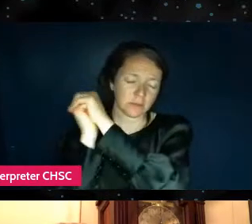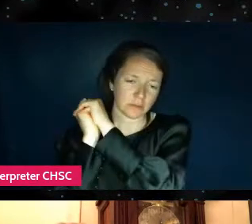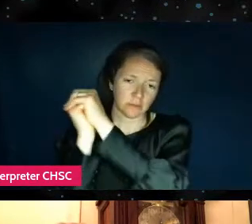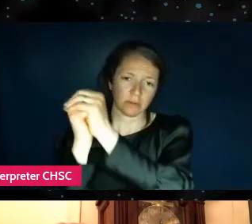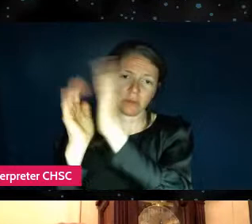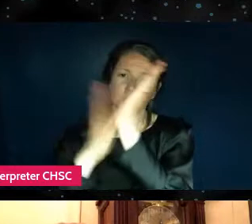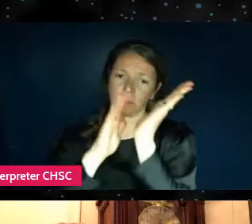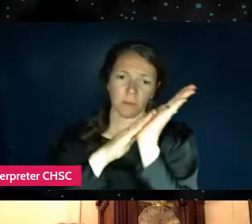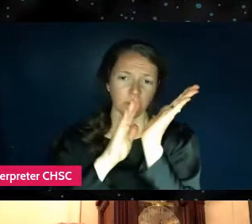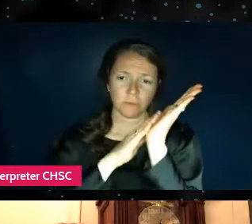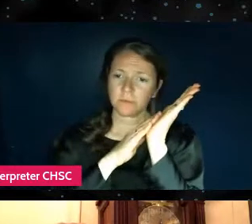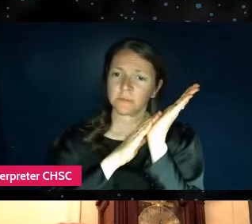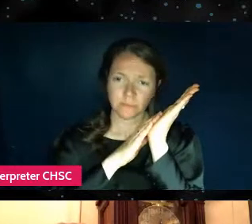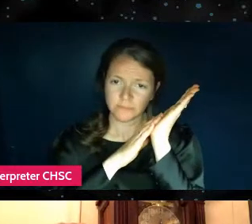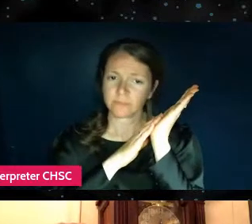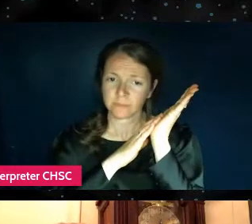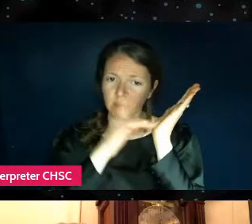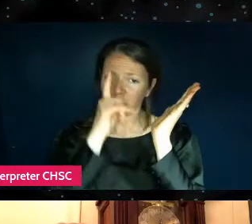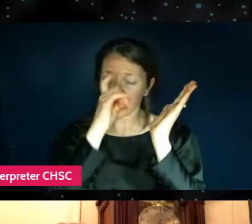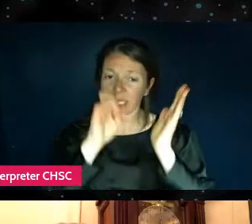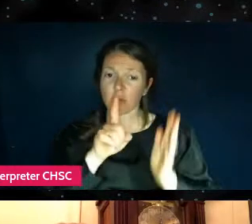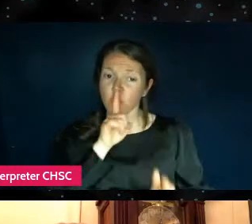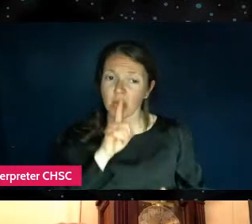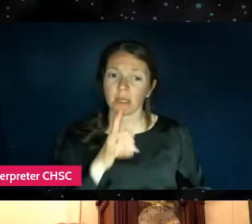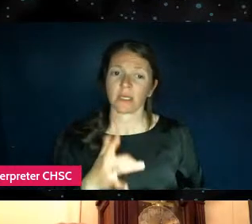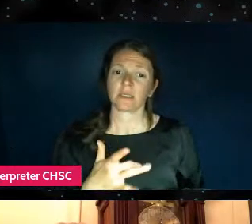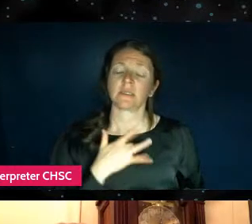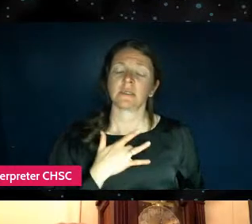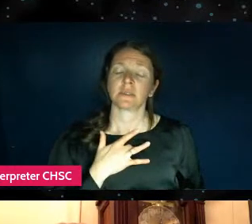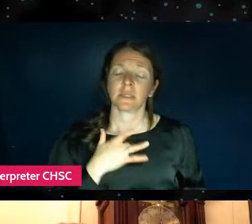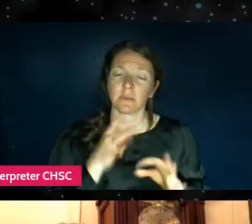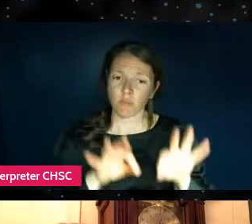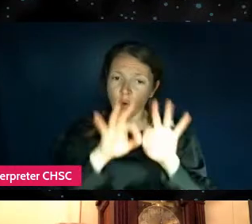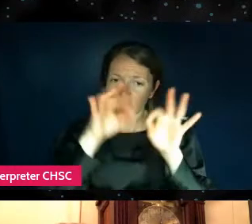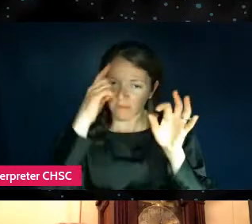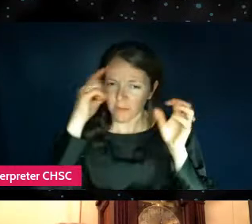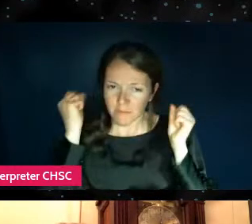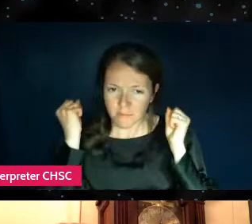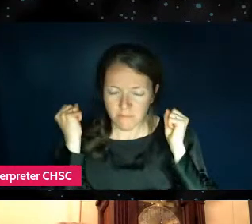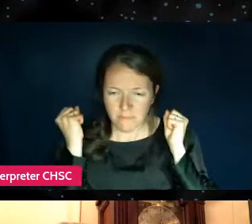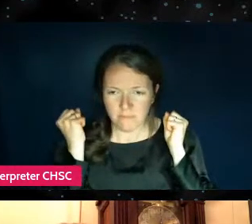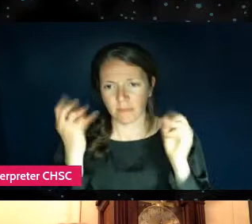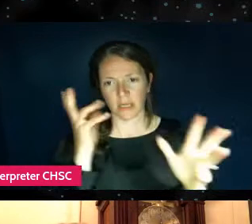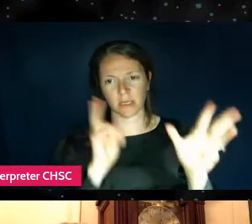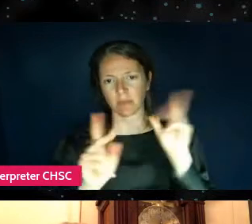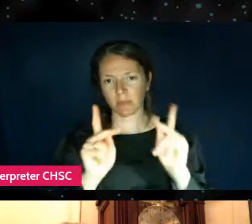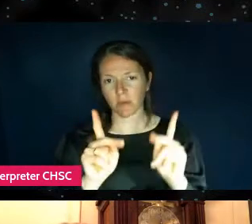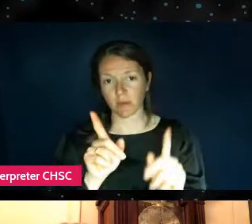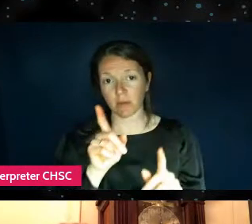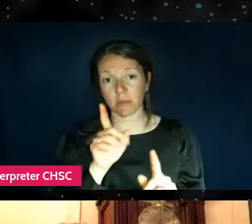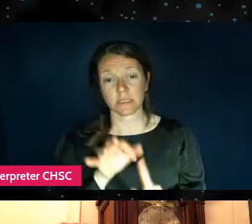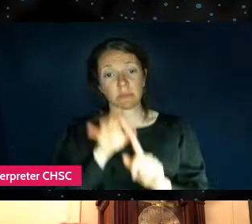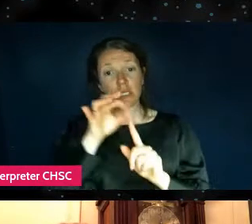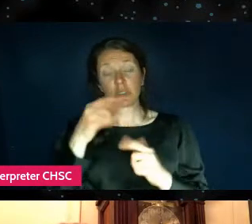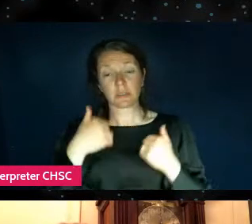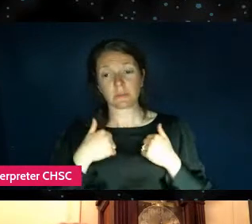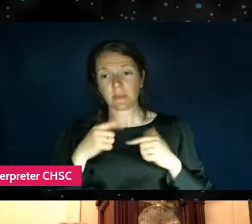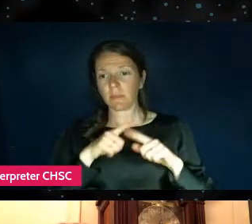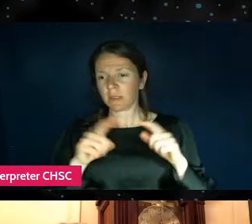all, because that's gonna mean a lot to a lot of people. And it certainly meant a lot to me.